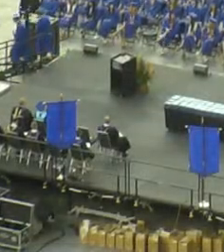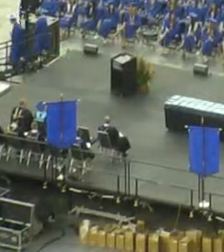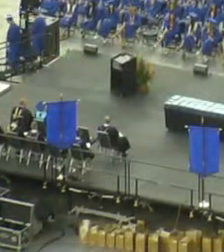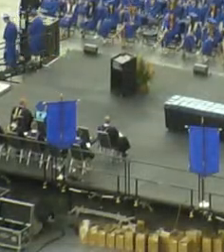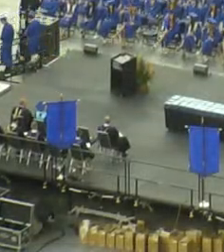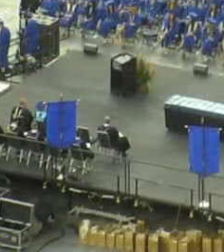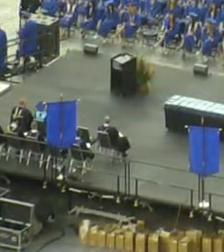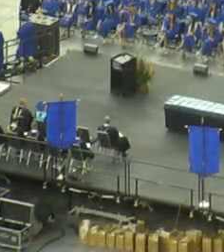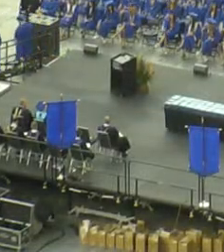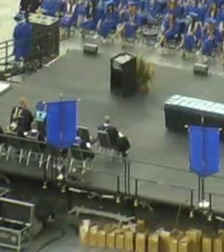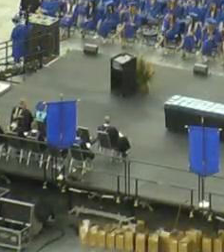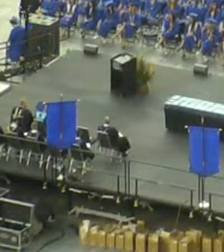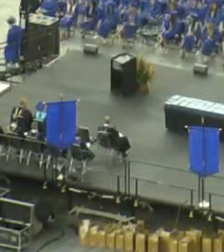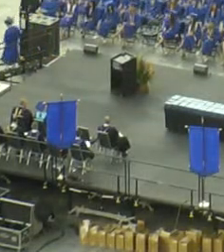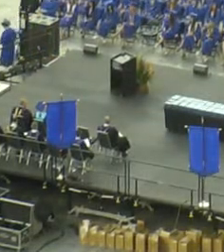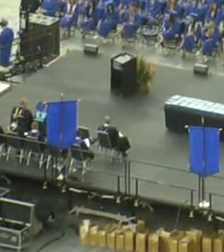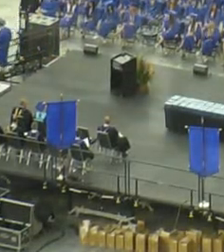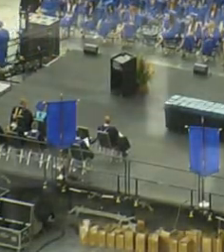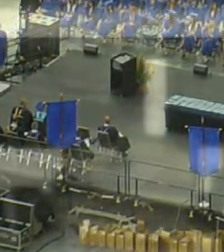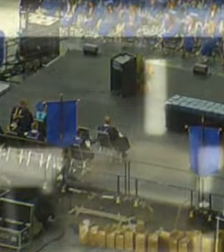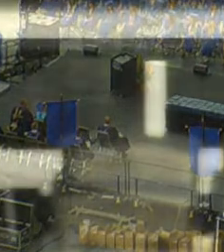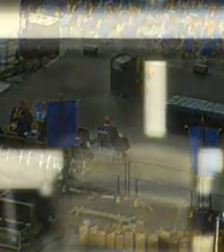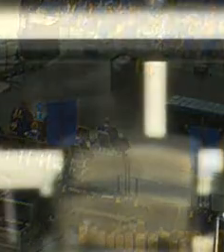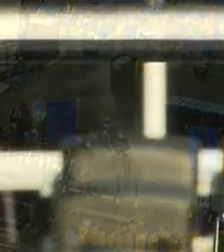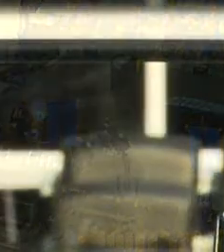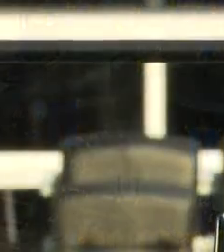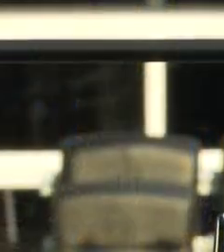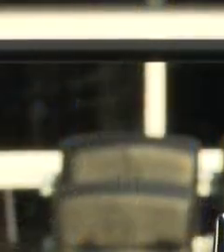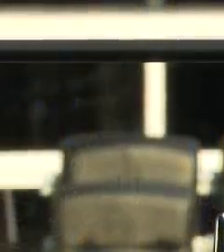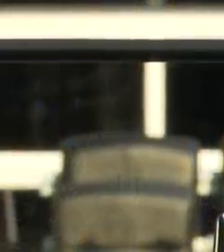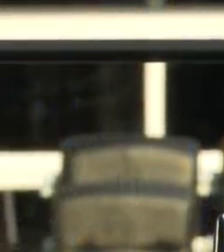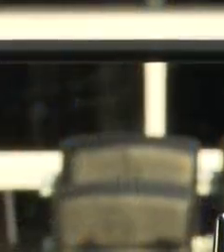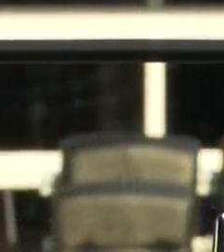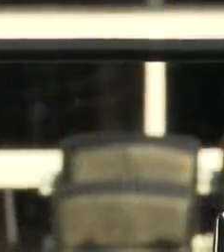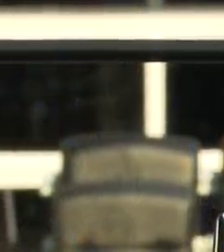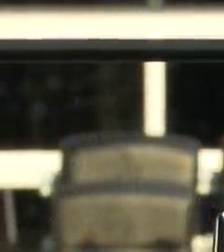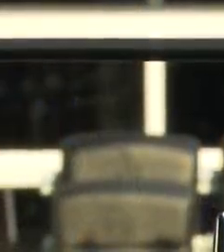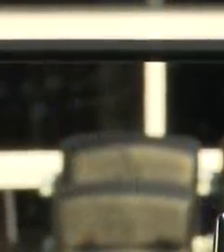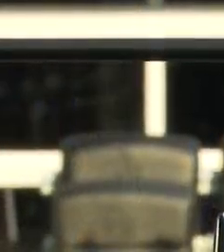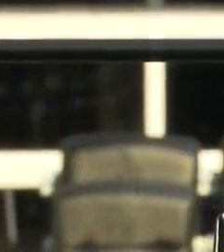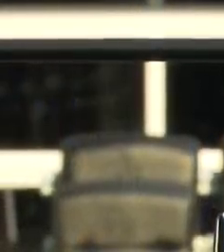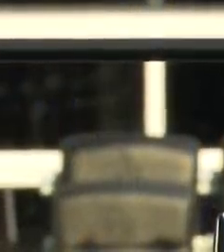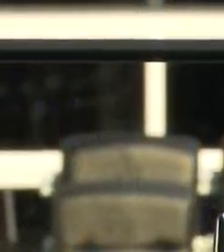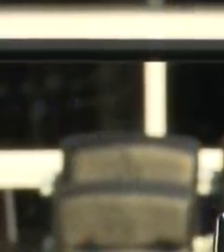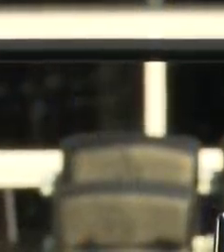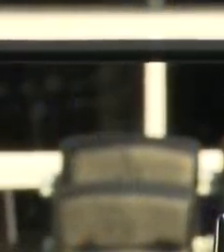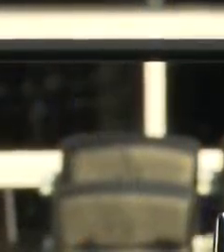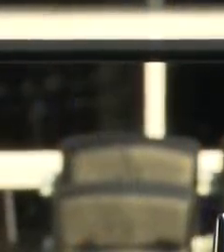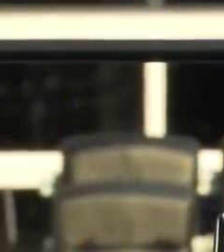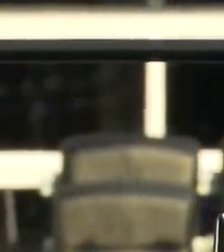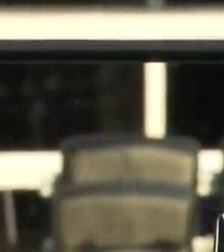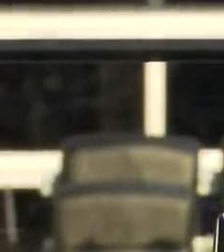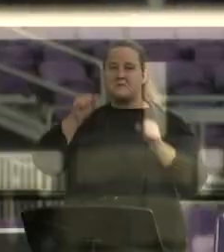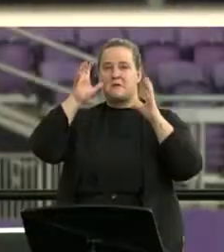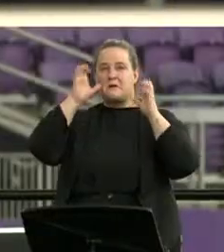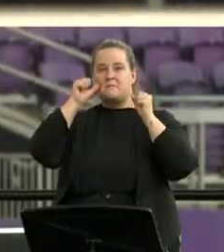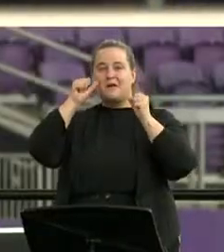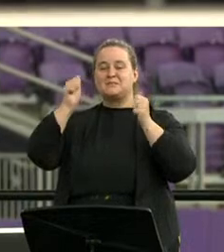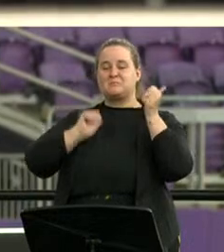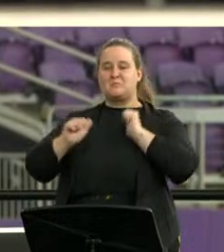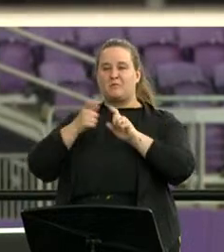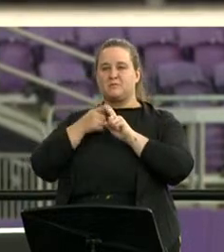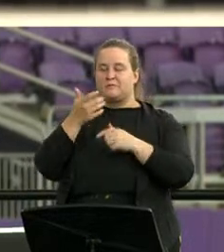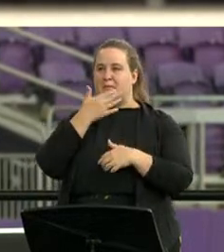What an incredible performance from the best quartet. Now, moving on to the student speaker. Student speakers have